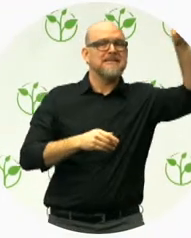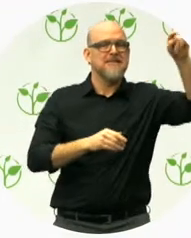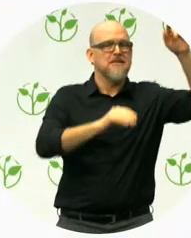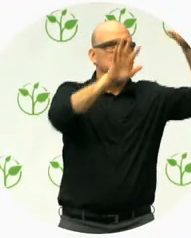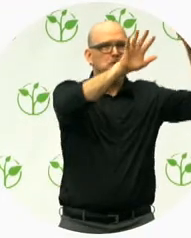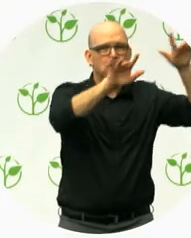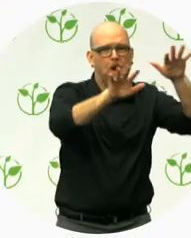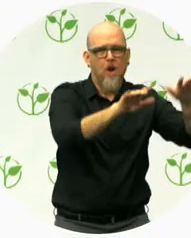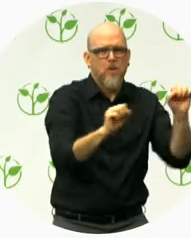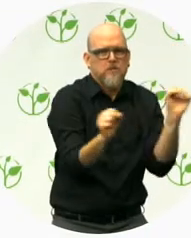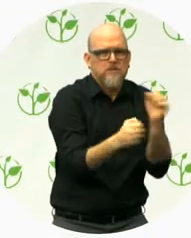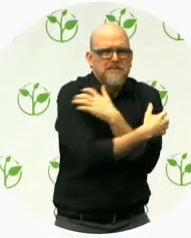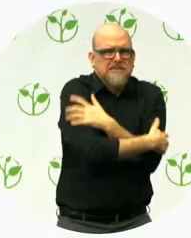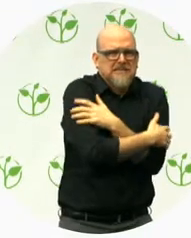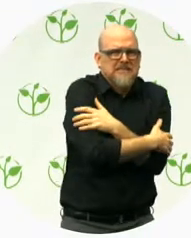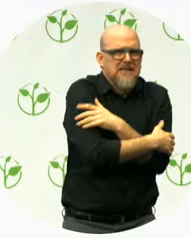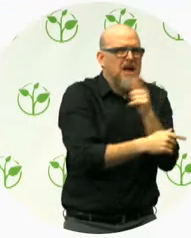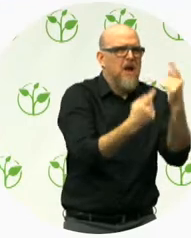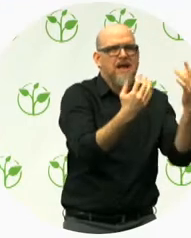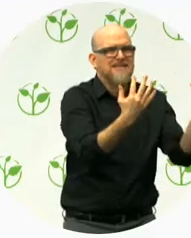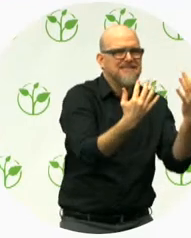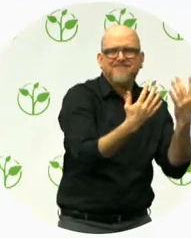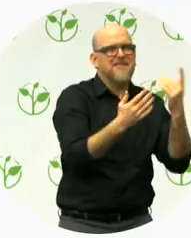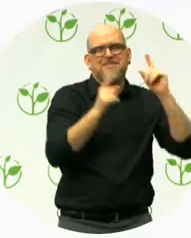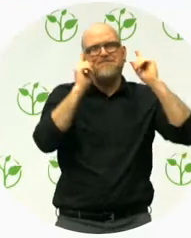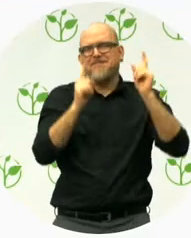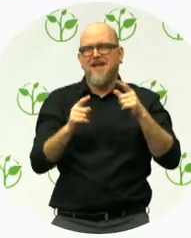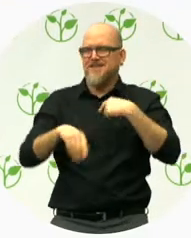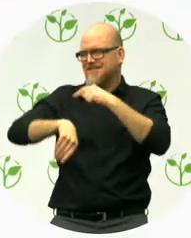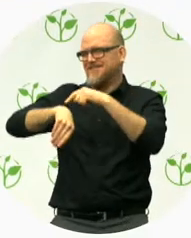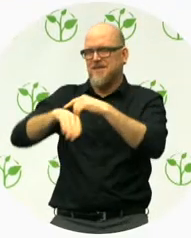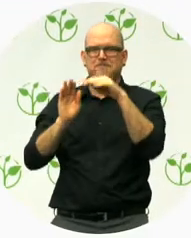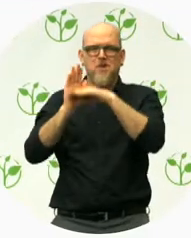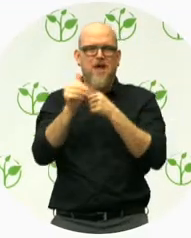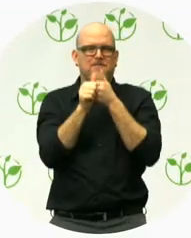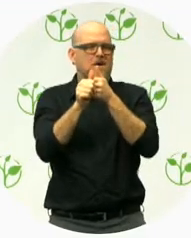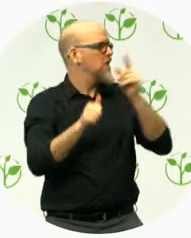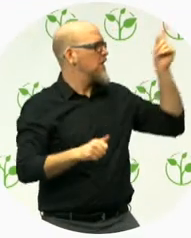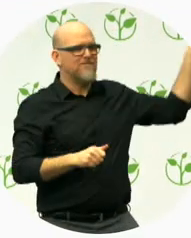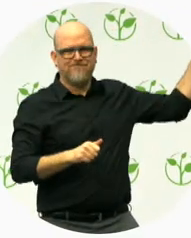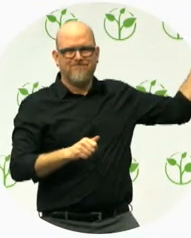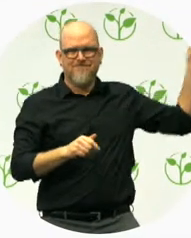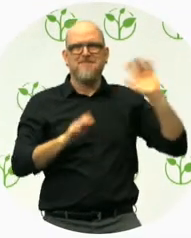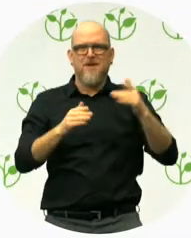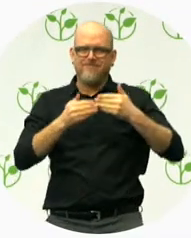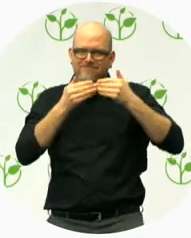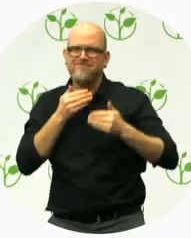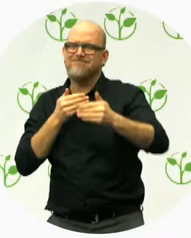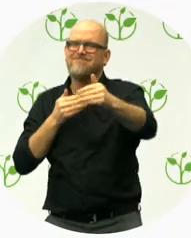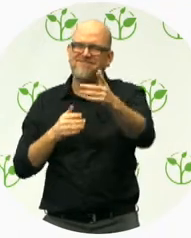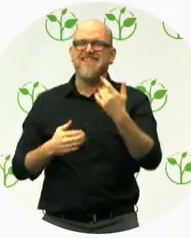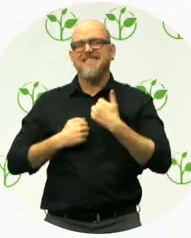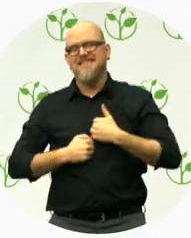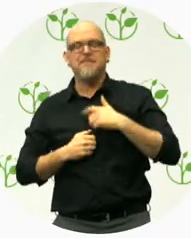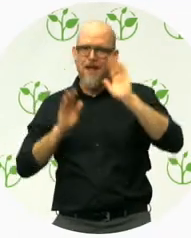have to start because we have a very packed agenda. So I'm not being rude, but we have to begin. And so for those of you who do not